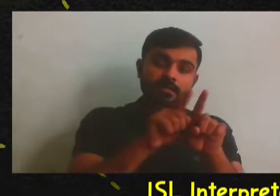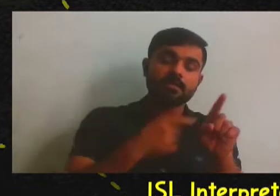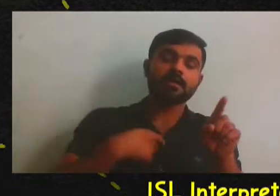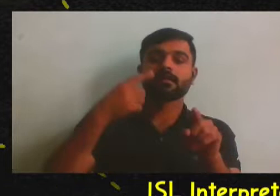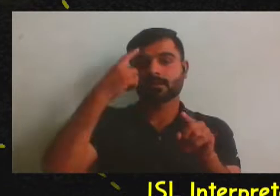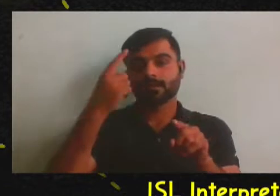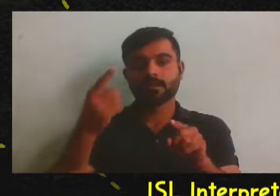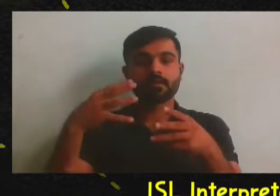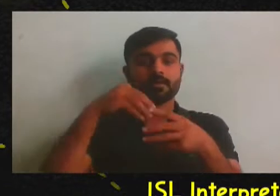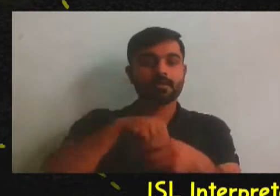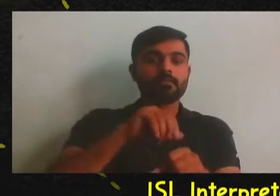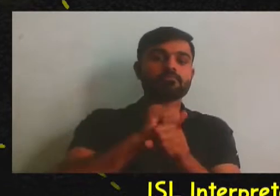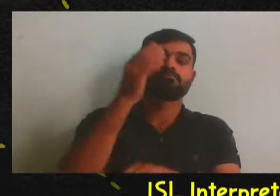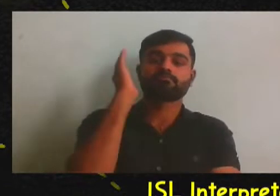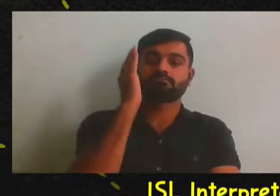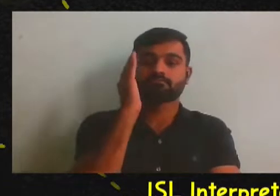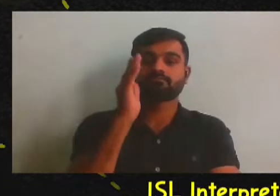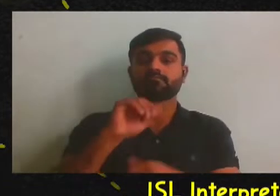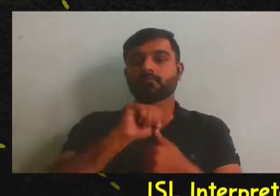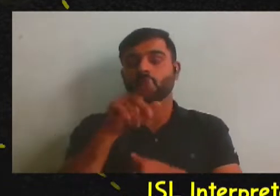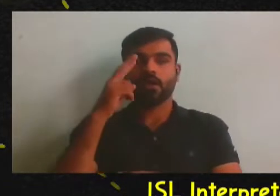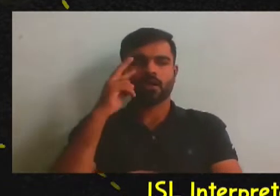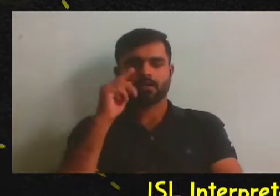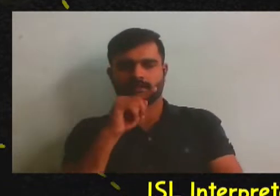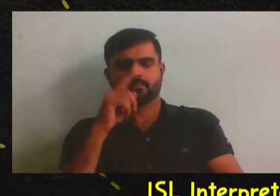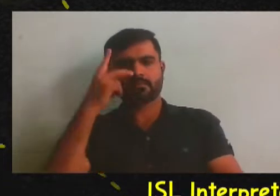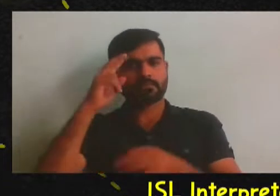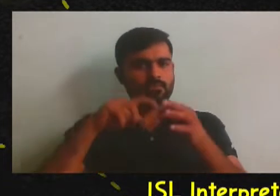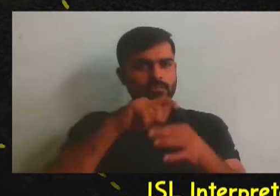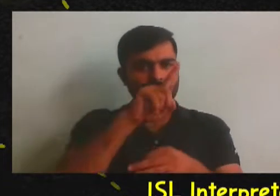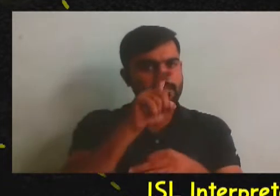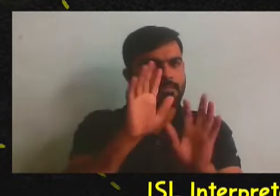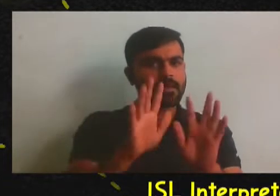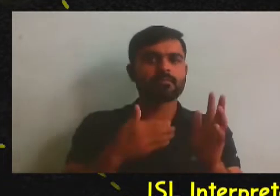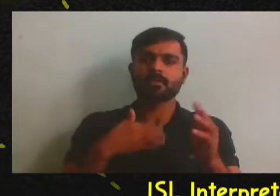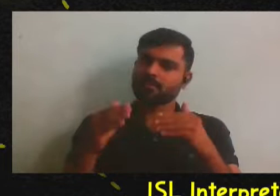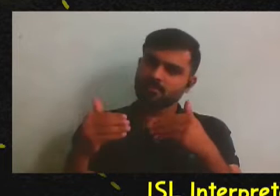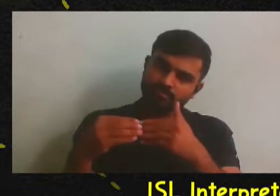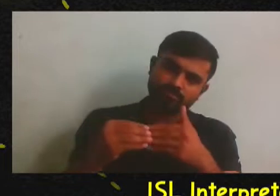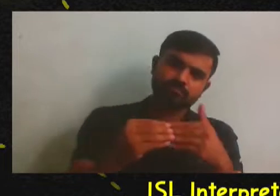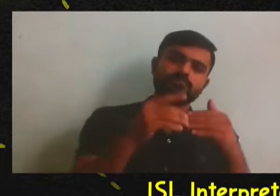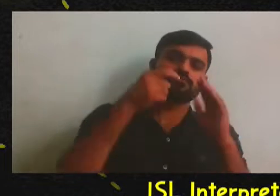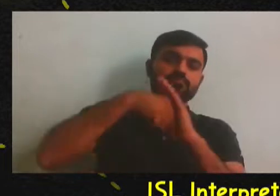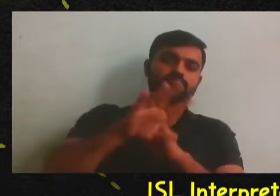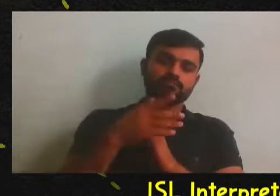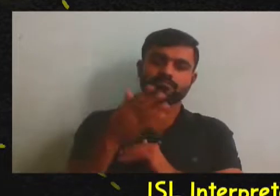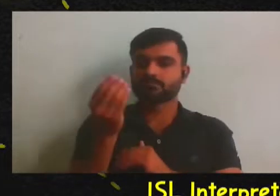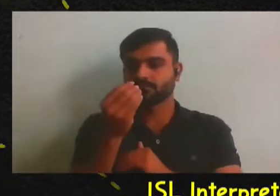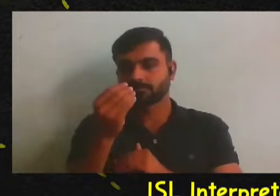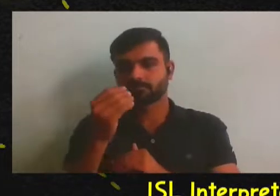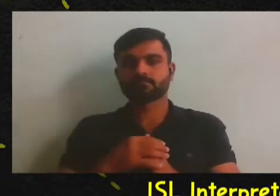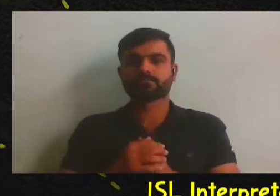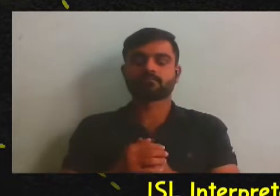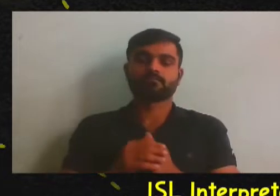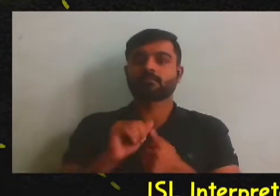the spirit of the panel, Sabki Nigah mein Sawal hai, I will now throw questions at you, something that I'm